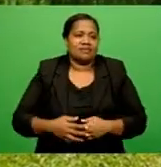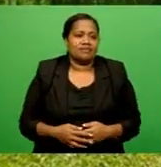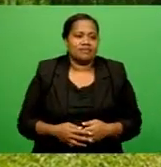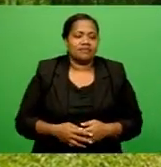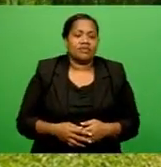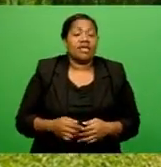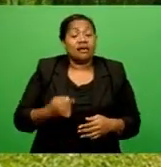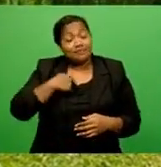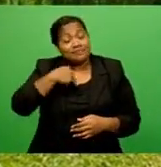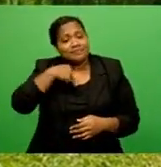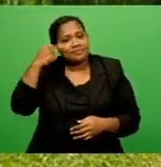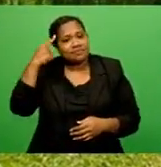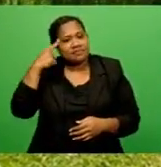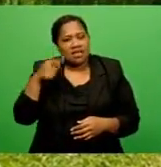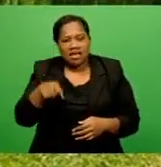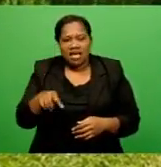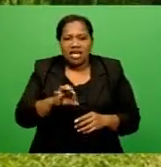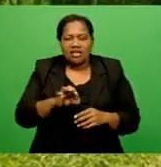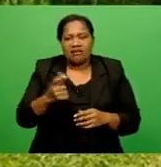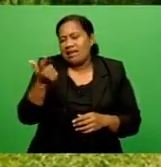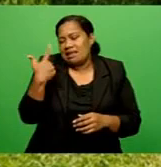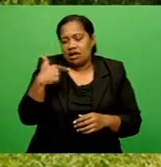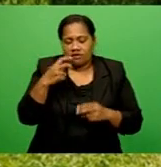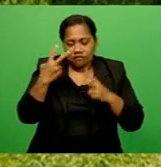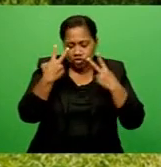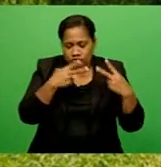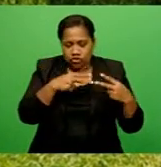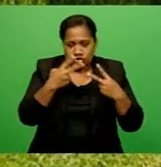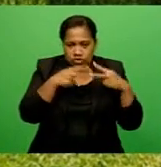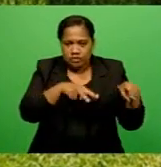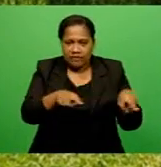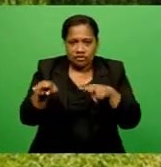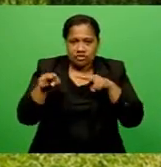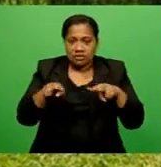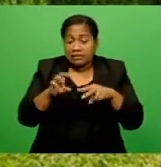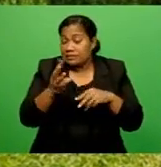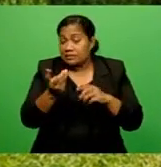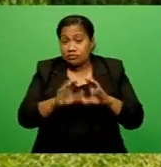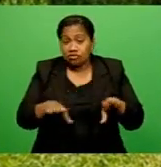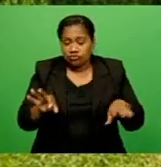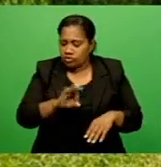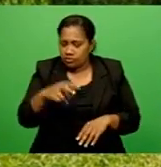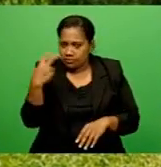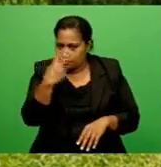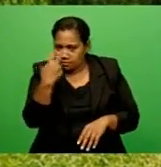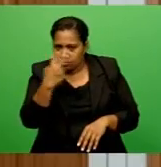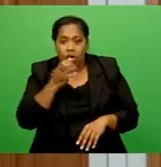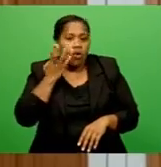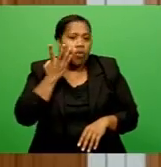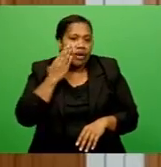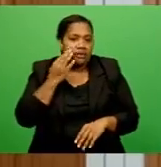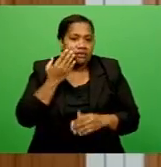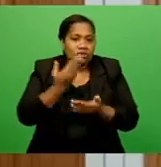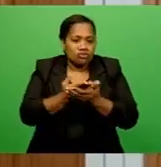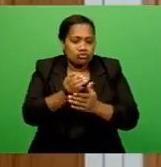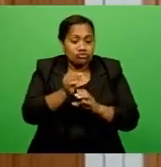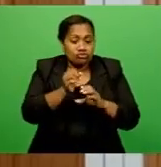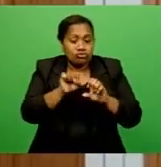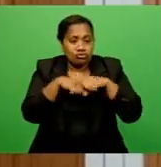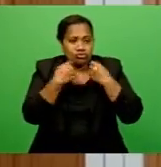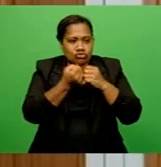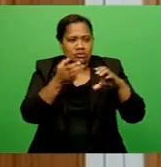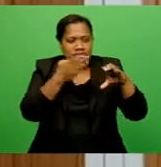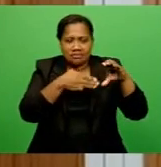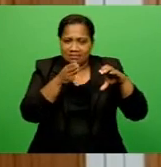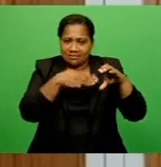I think lack of supervision is causing all this. Some children are not monitored while on social media. I think that